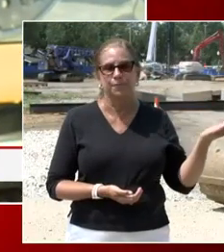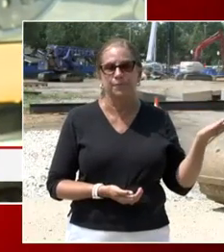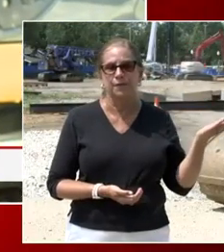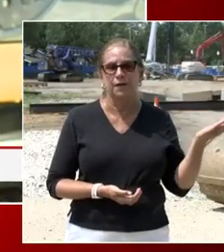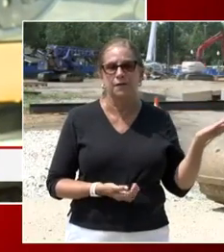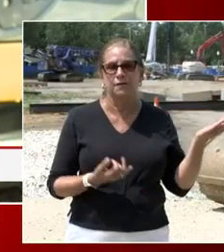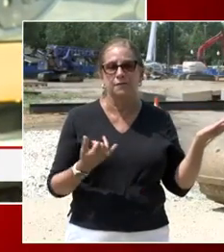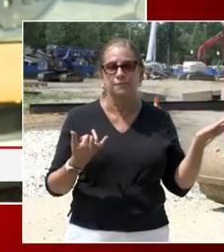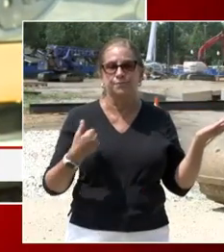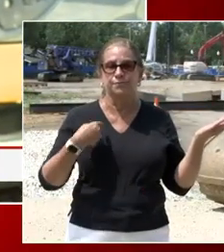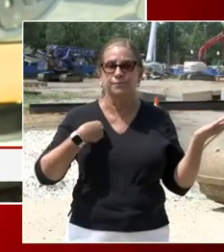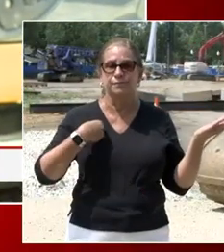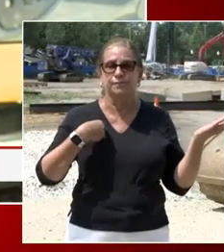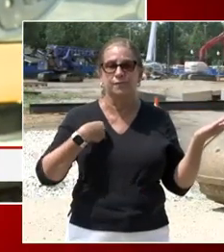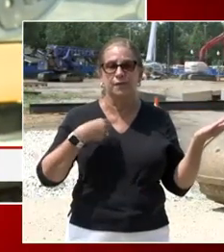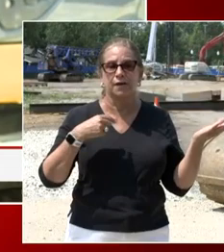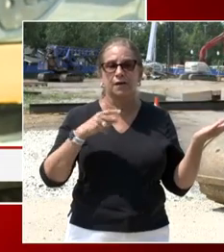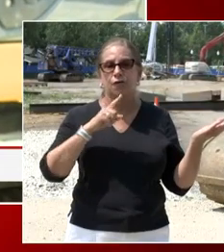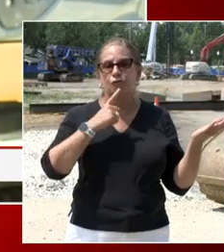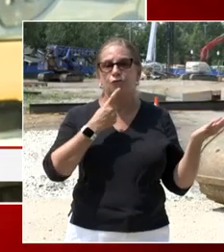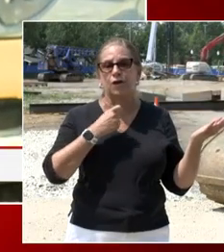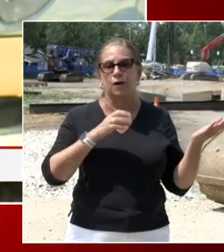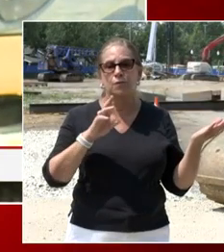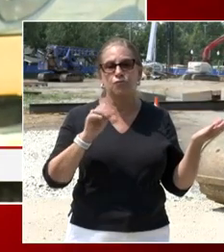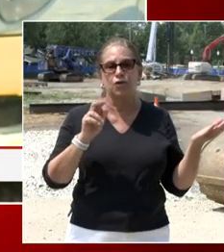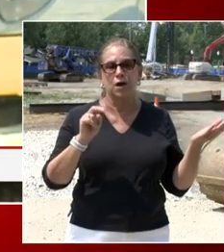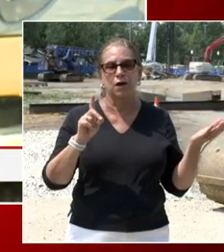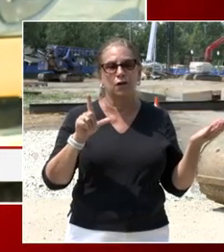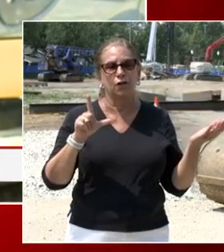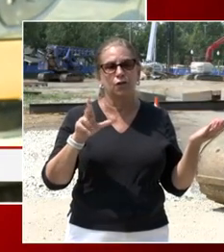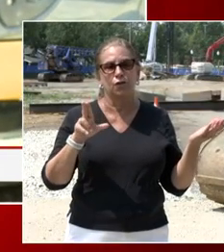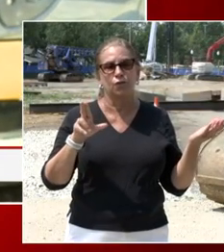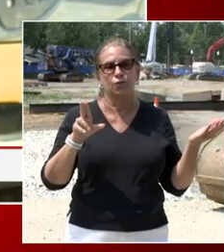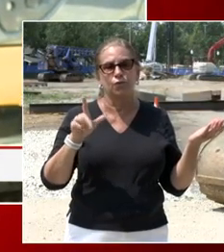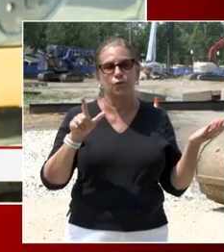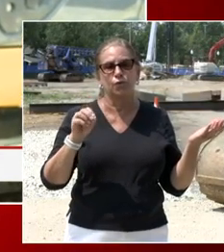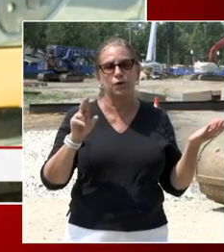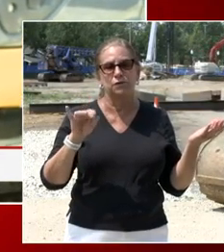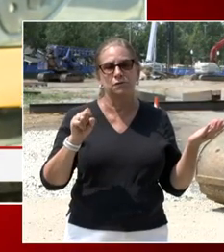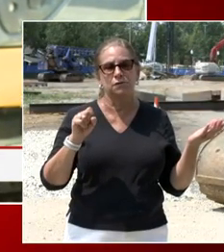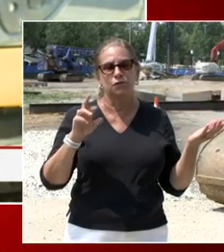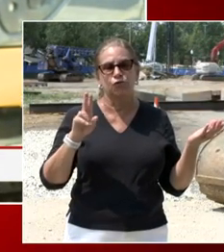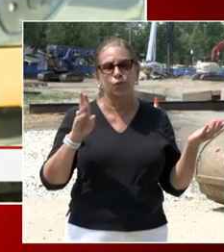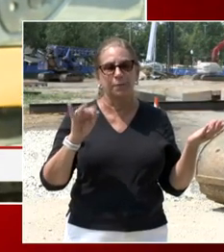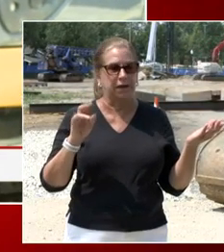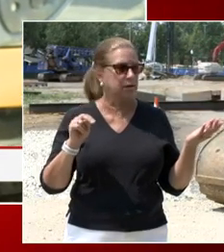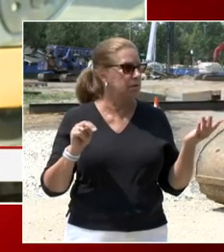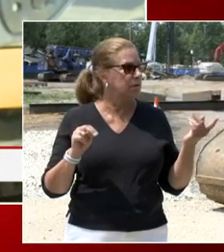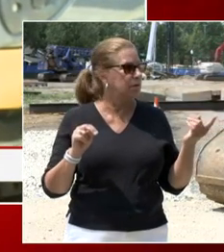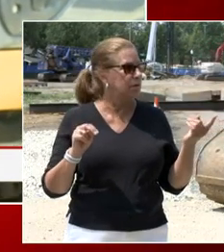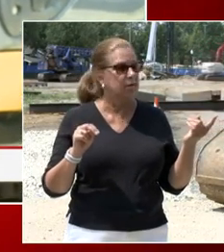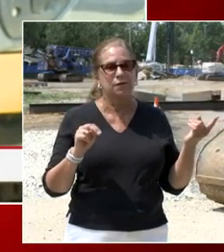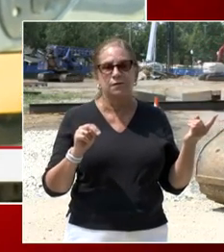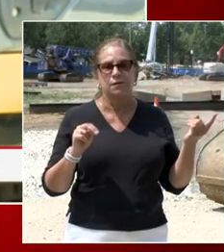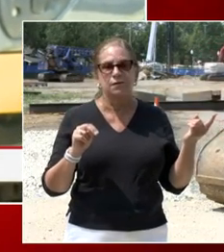What partners we all have. Let's do a round of applause for the district, their vision, the work and our